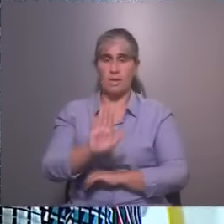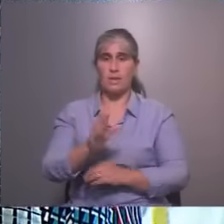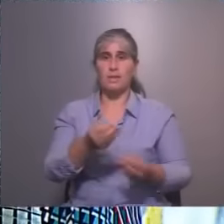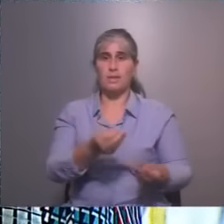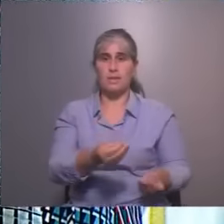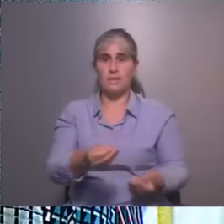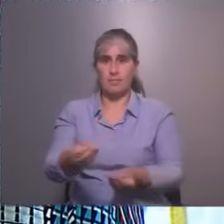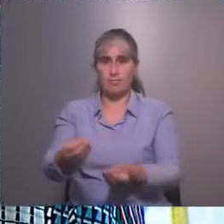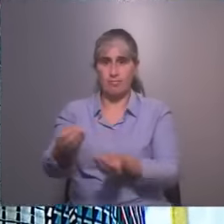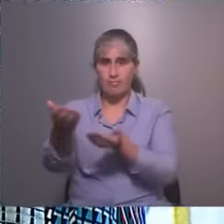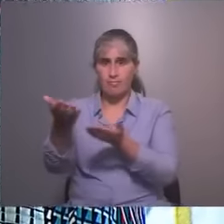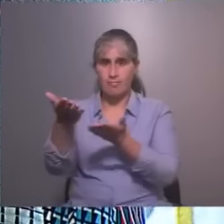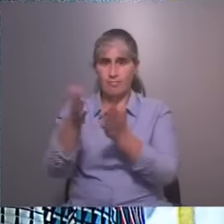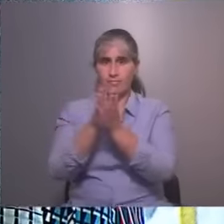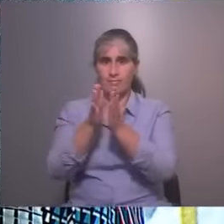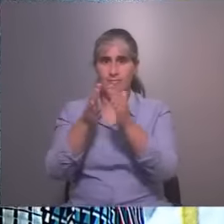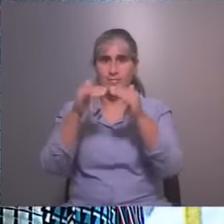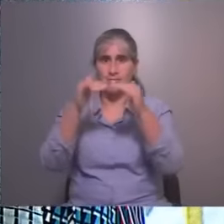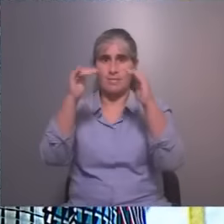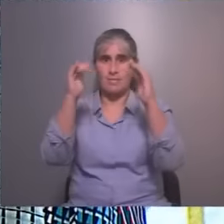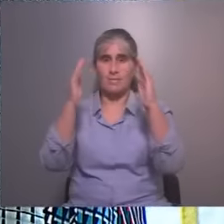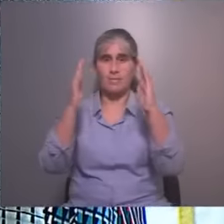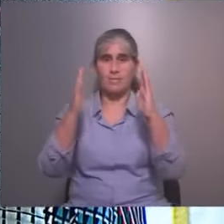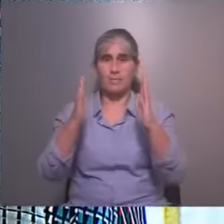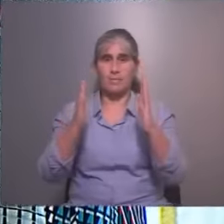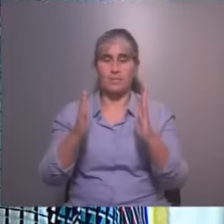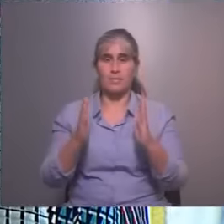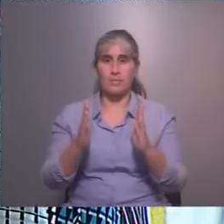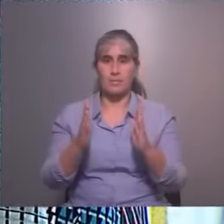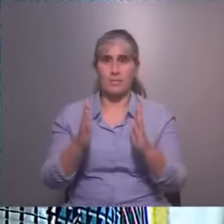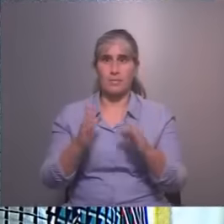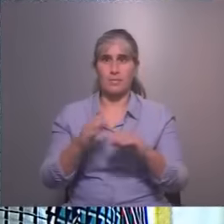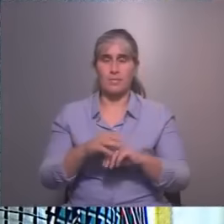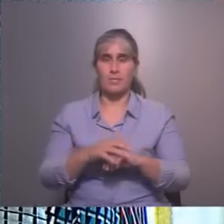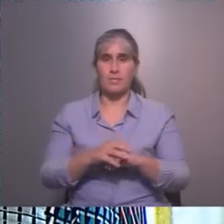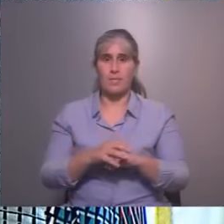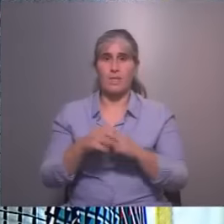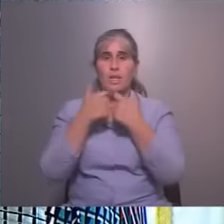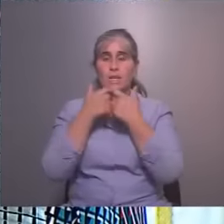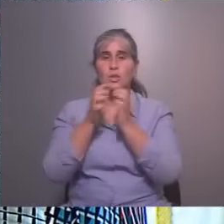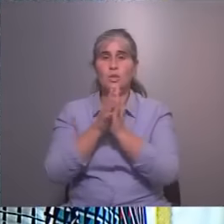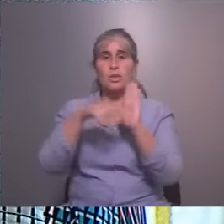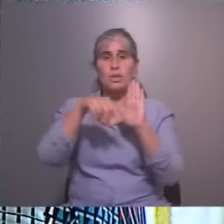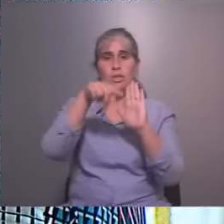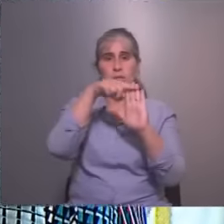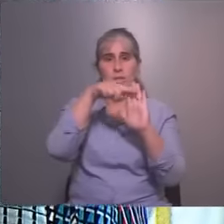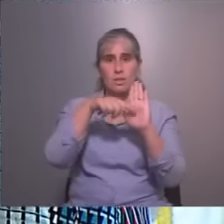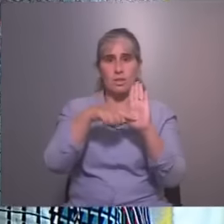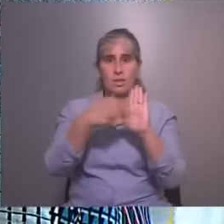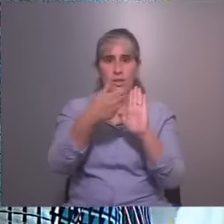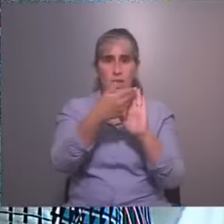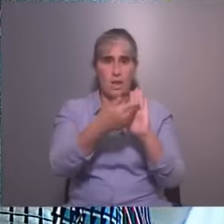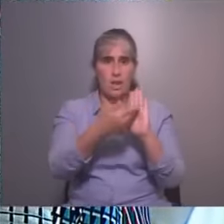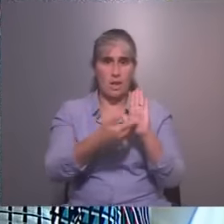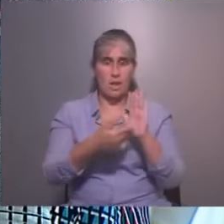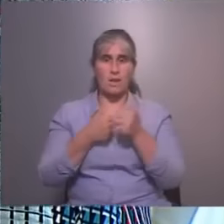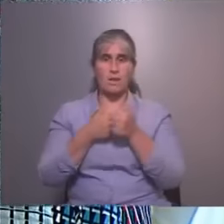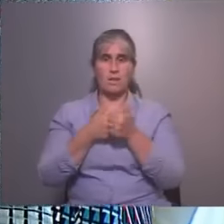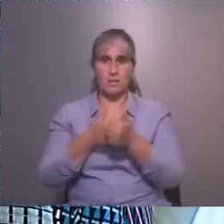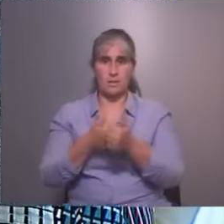him up to Jerusalem to present to him, to the Lord, when they